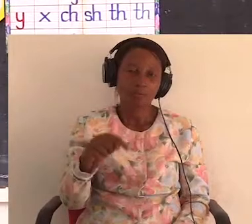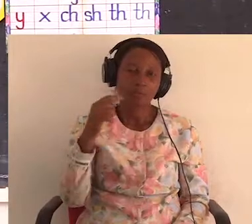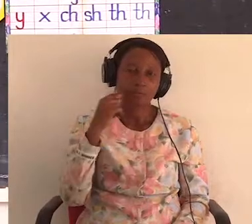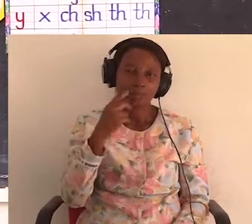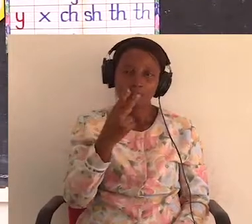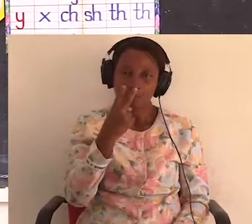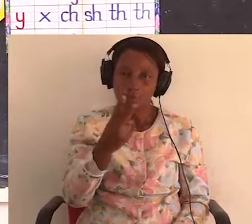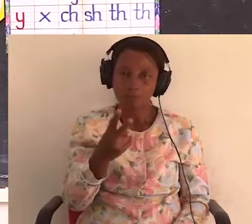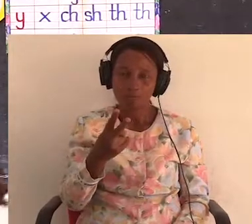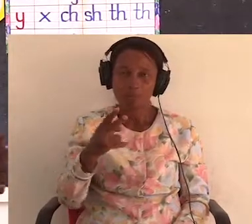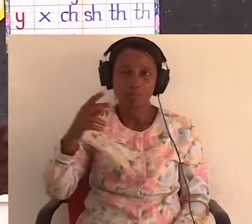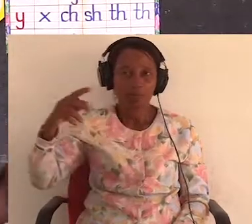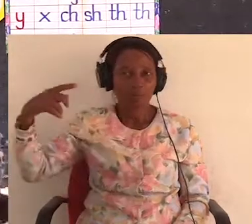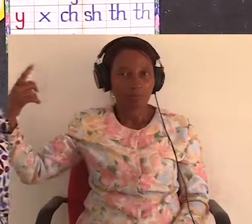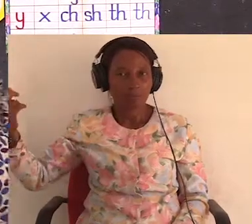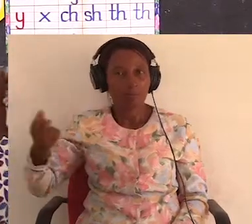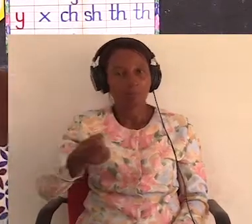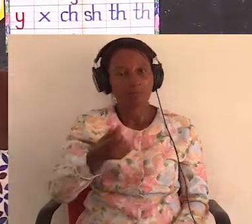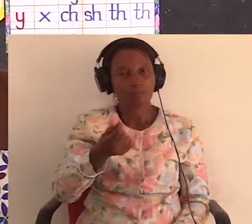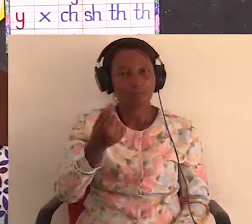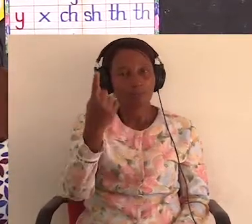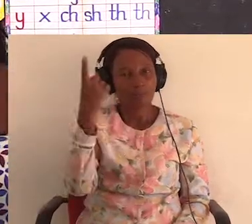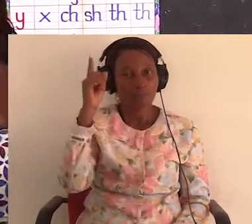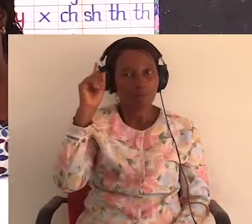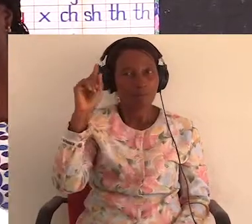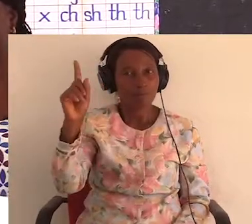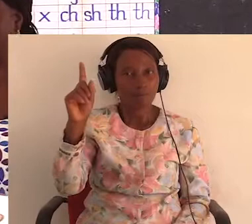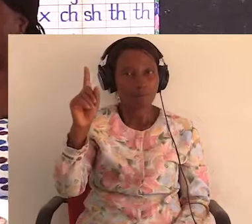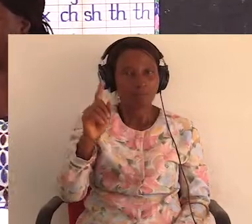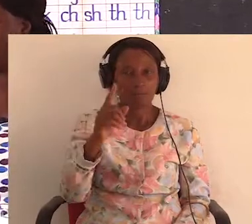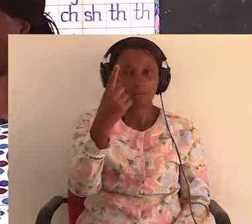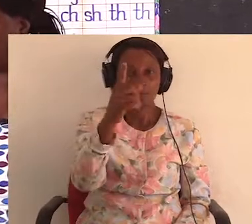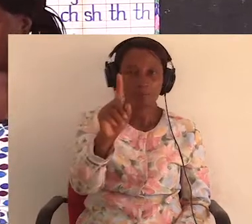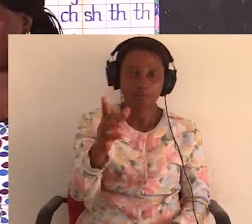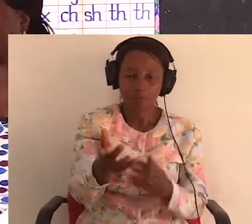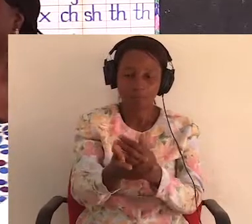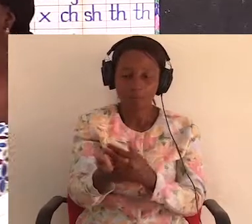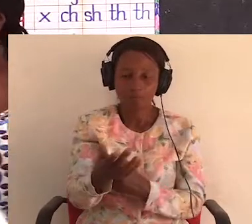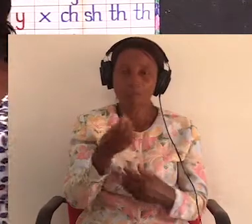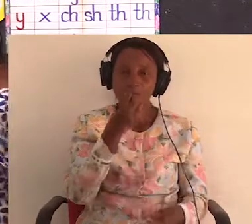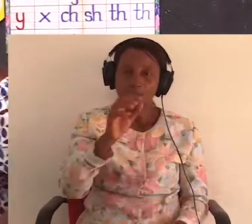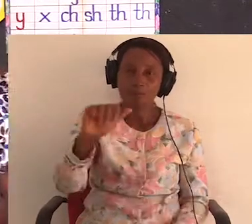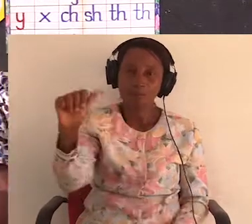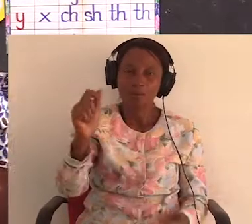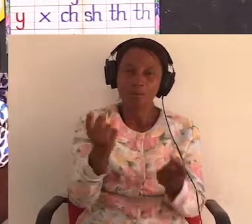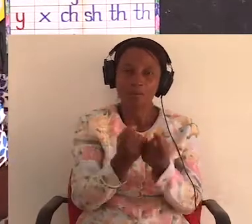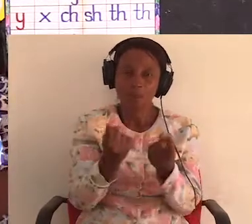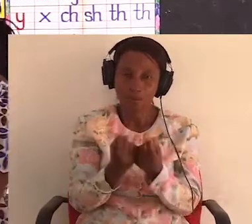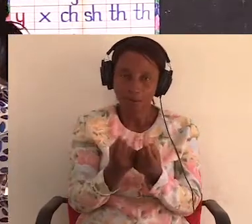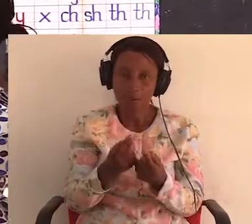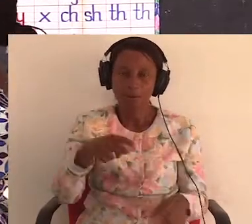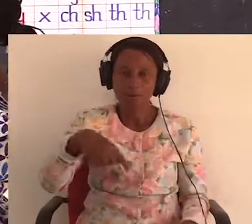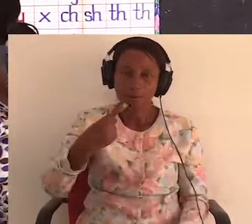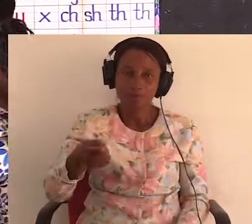new sound, but first, before I say anything about the sound, I am going to read